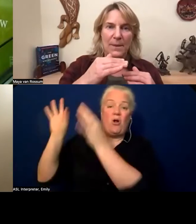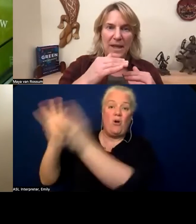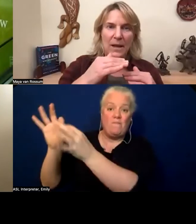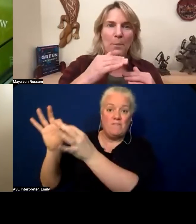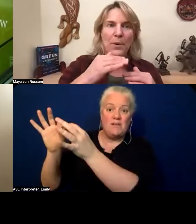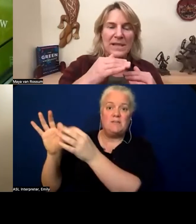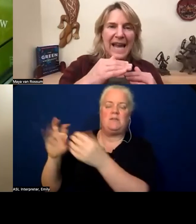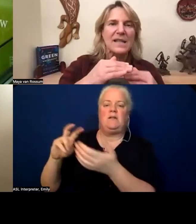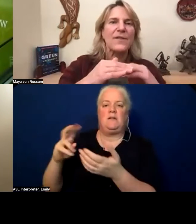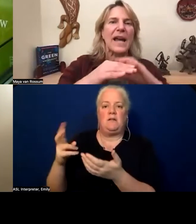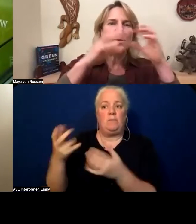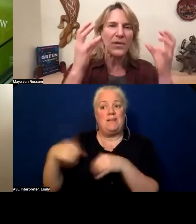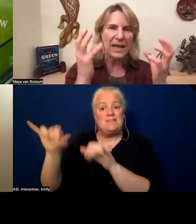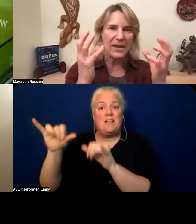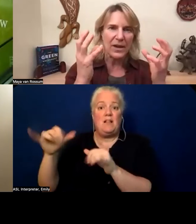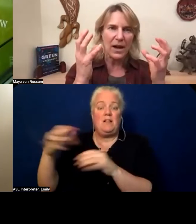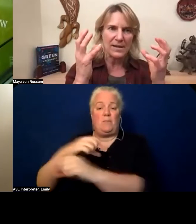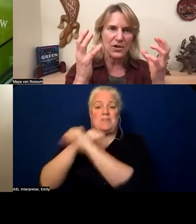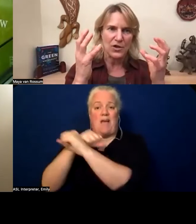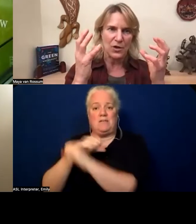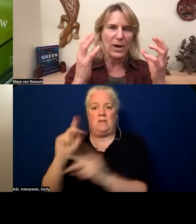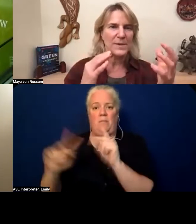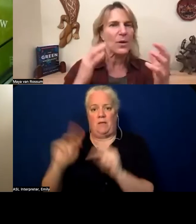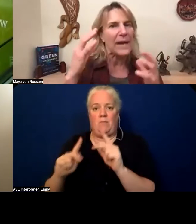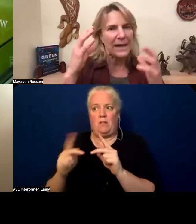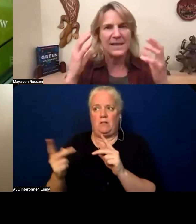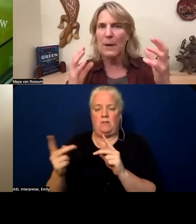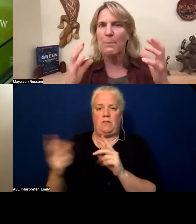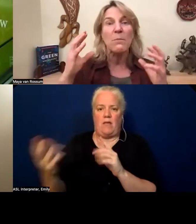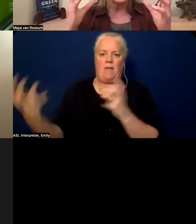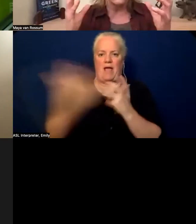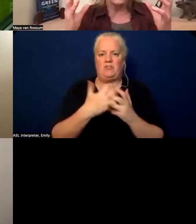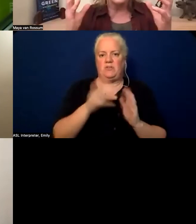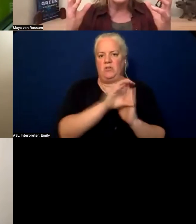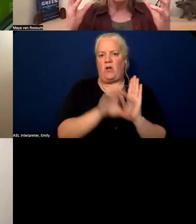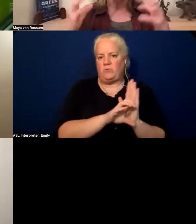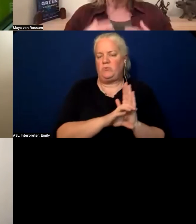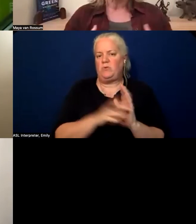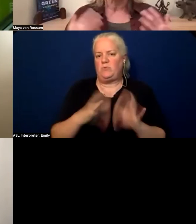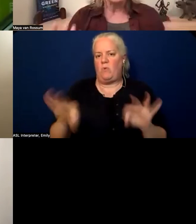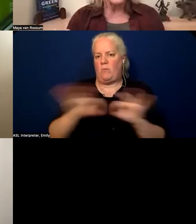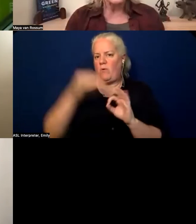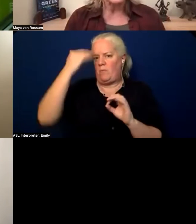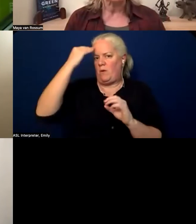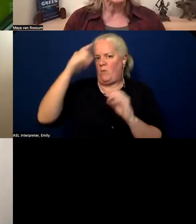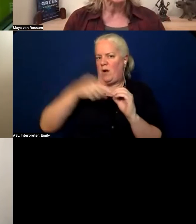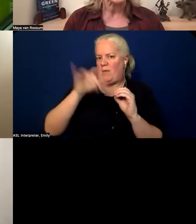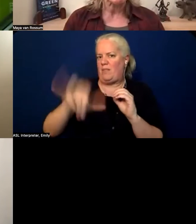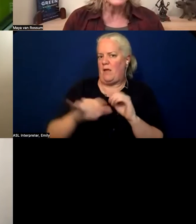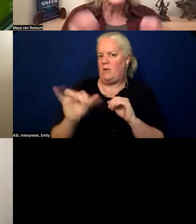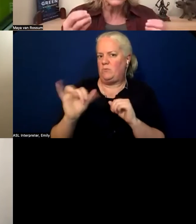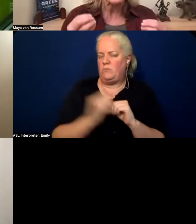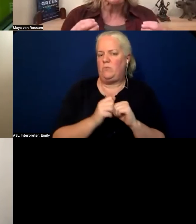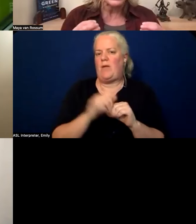get something protective that is within the constitutional realm. So again, it's about being mindful and picking